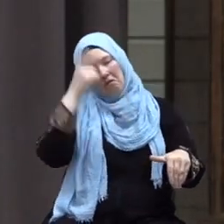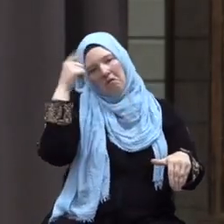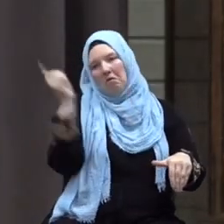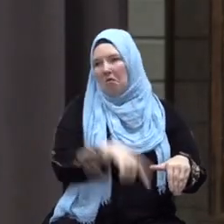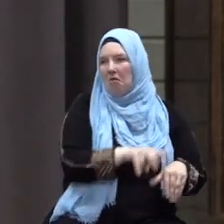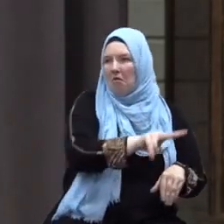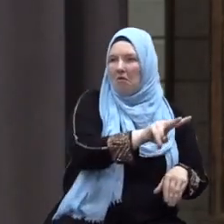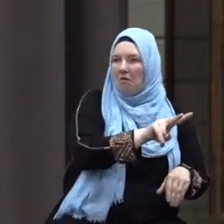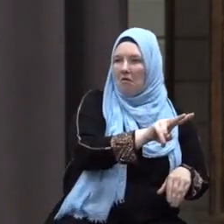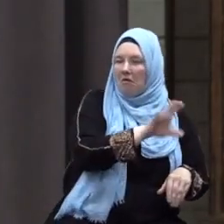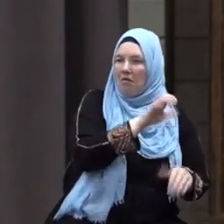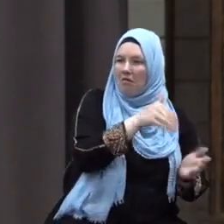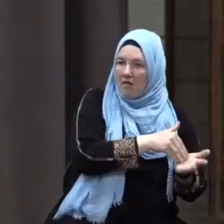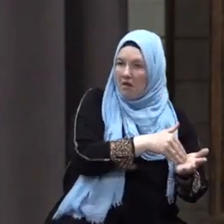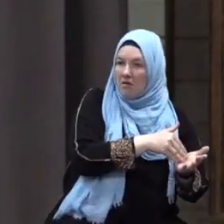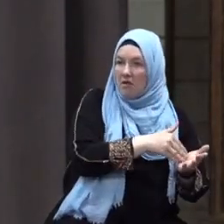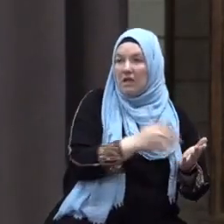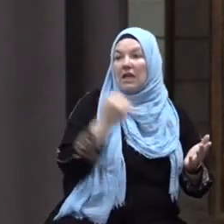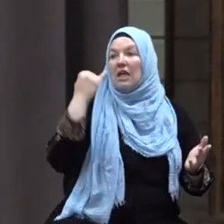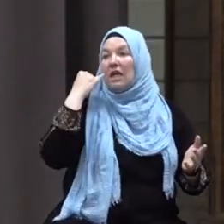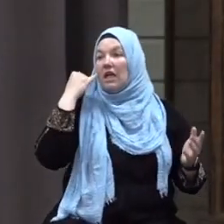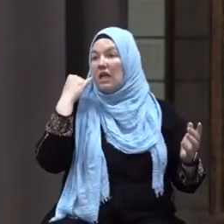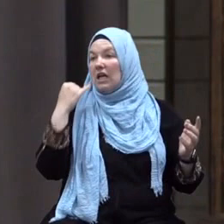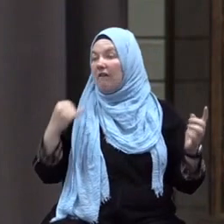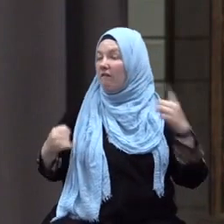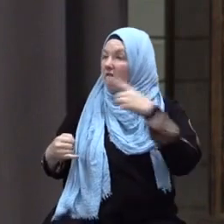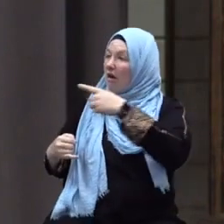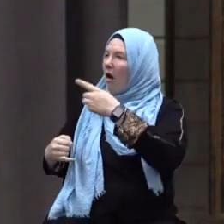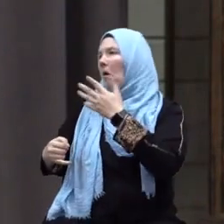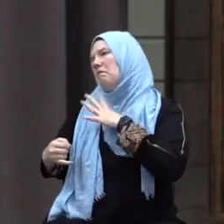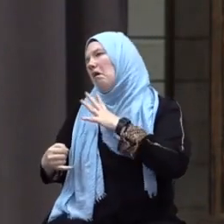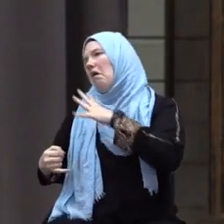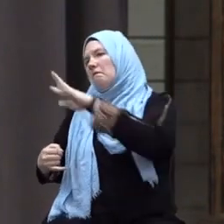the sale is done. If we disagree, the sale is not done.